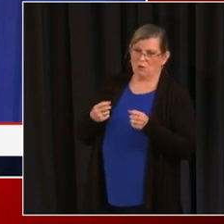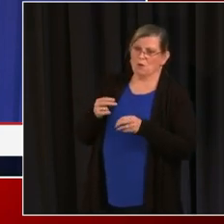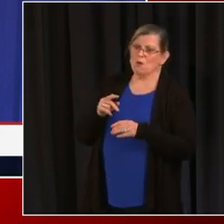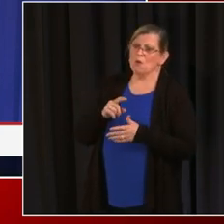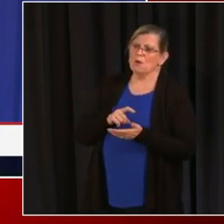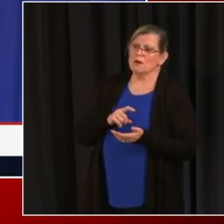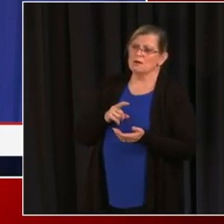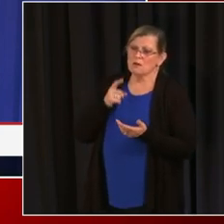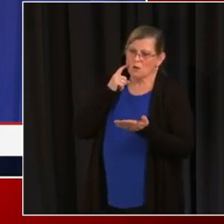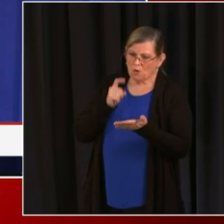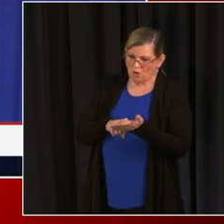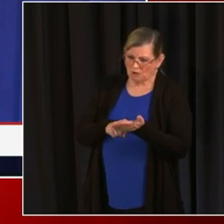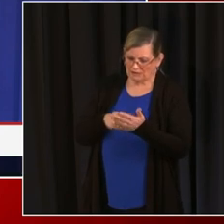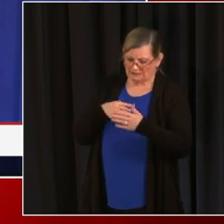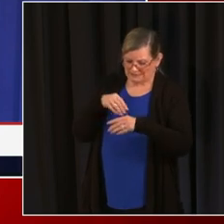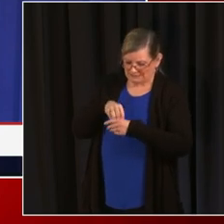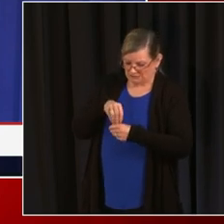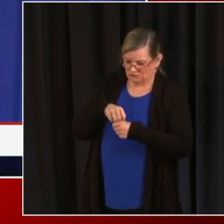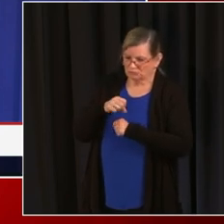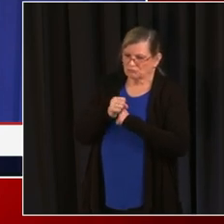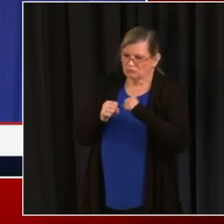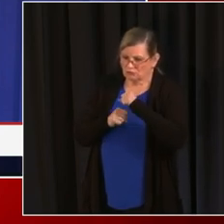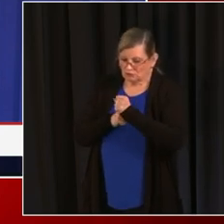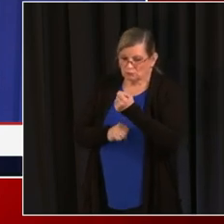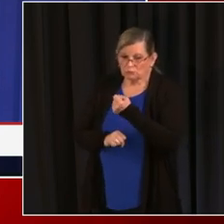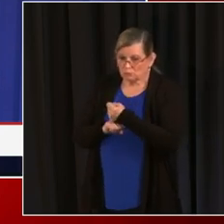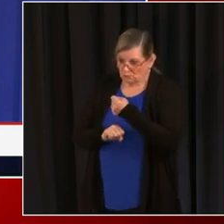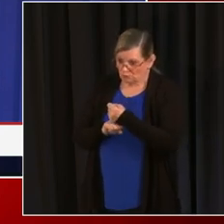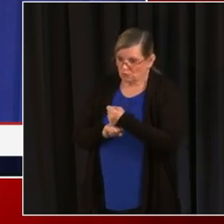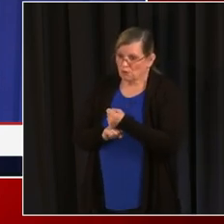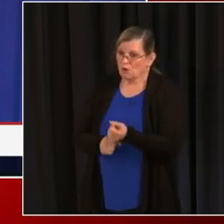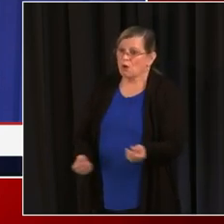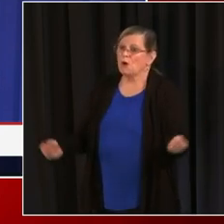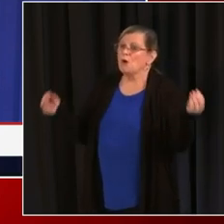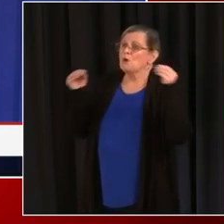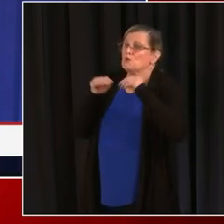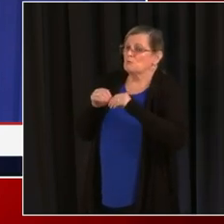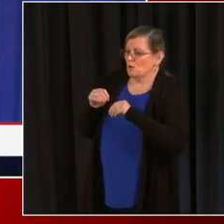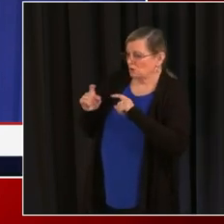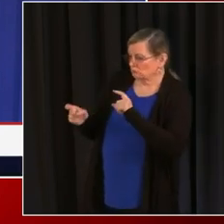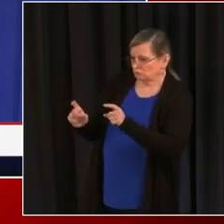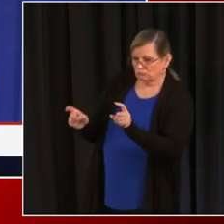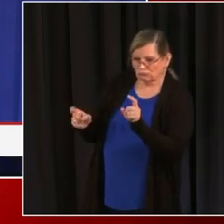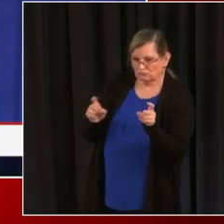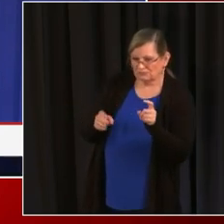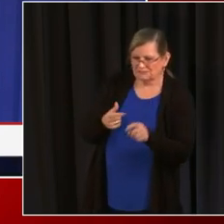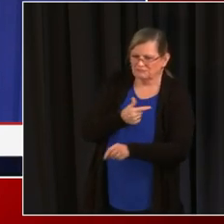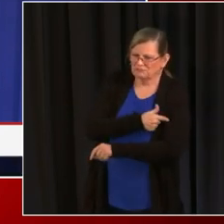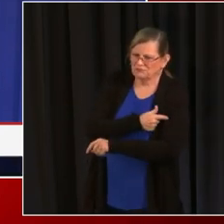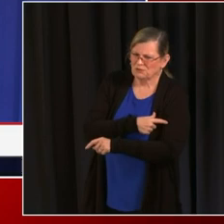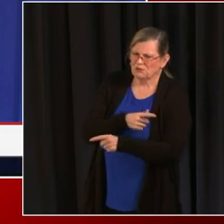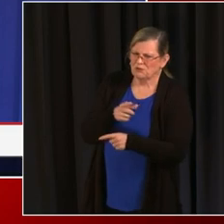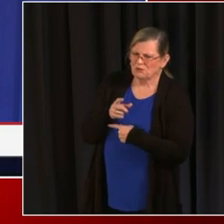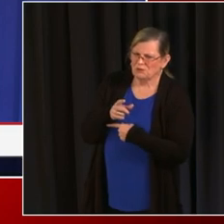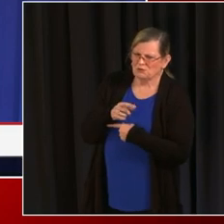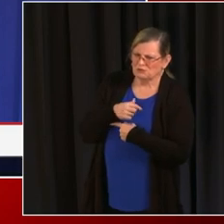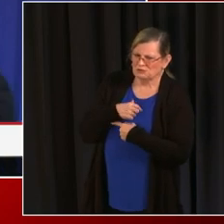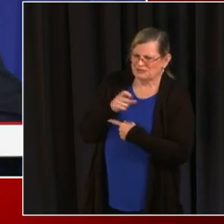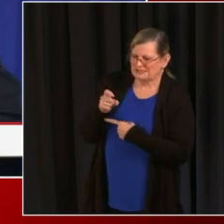we do have the infrastructure and logistics to support the distribution of the vaccine. We just need more